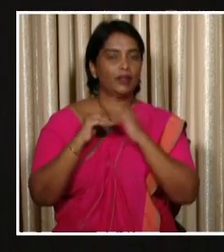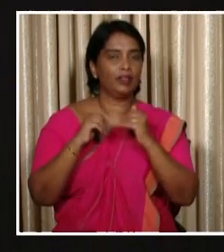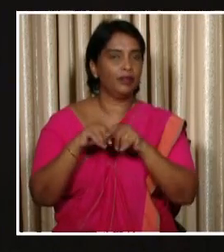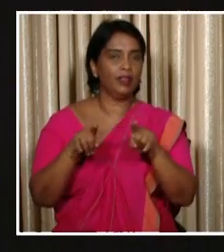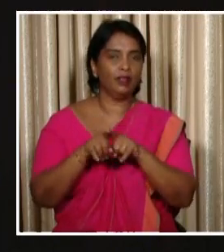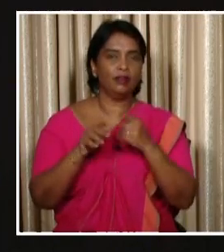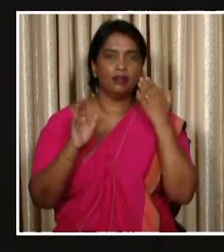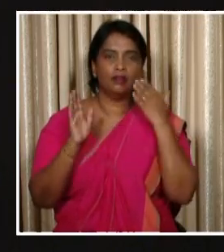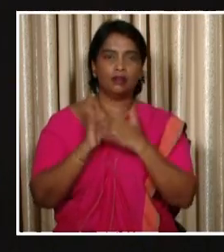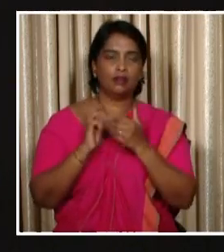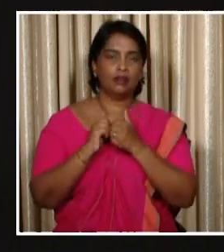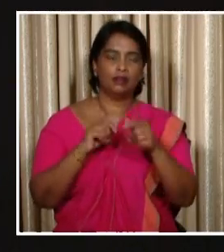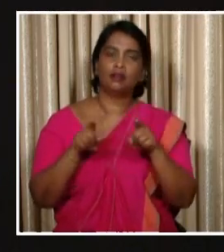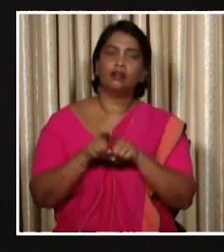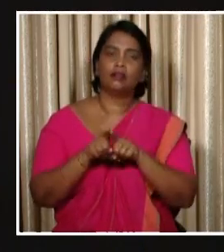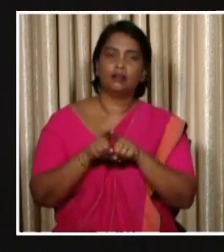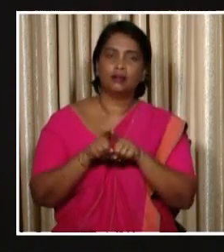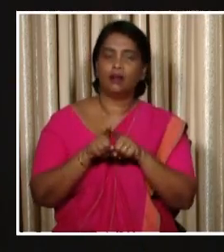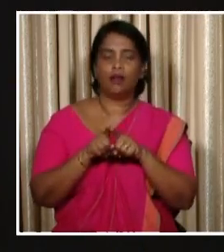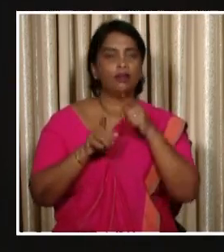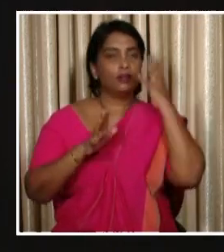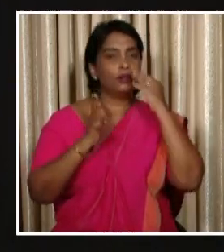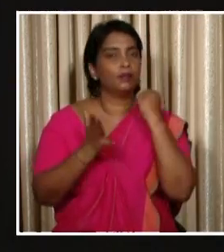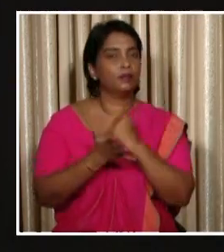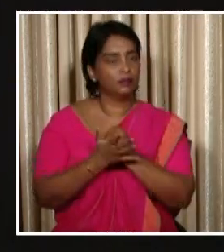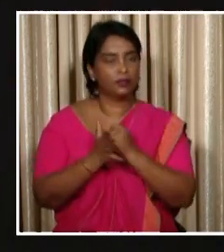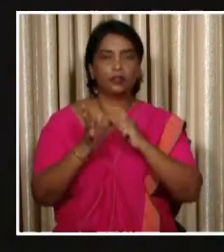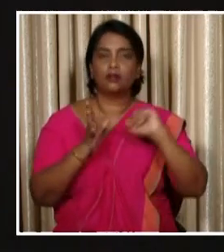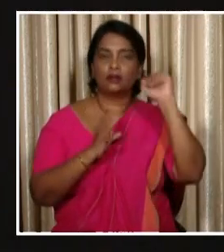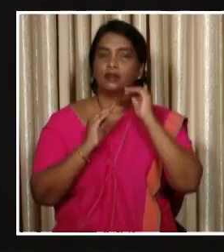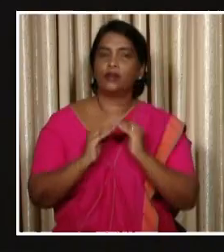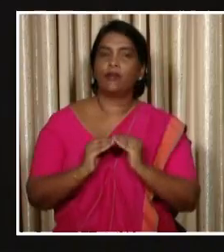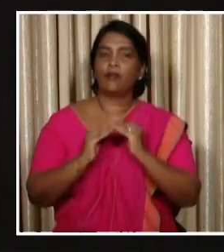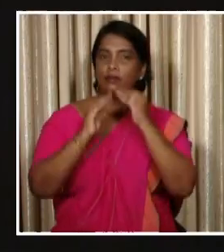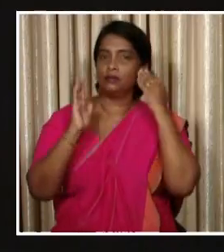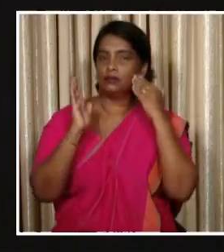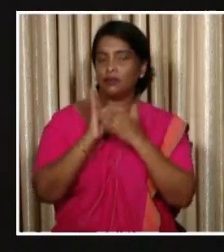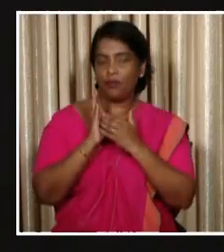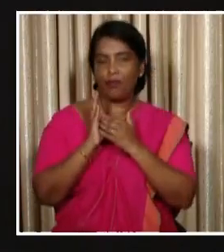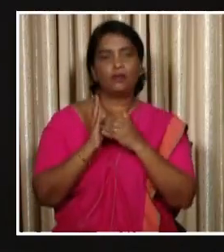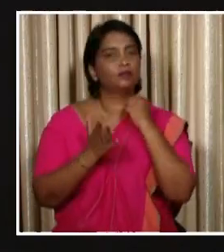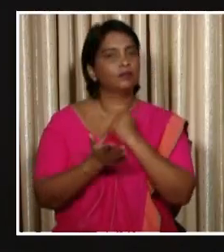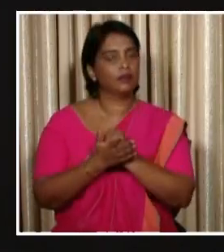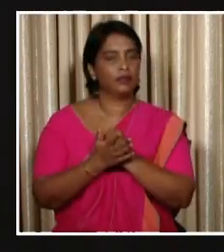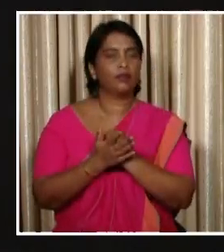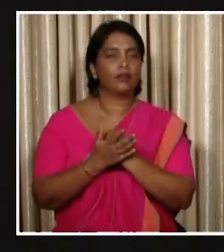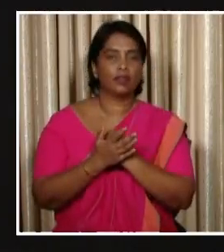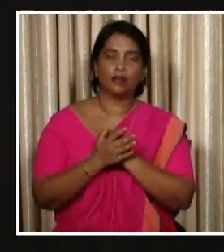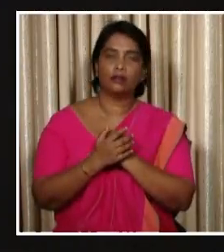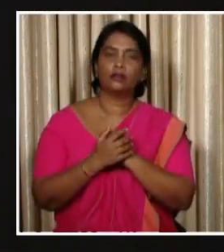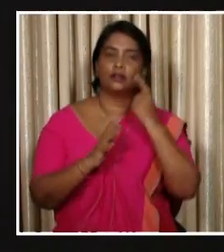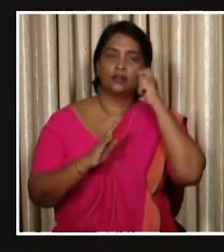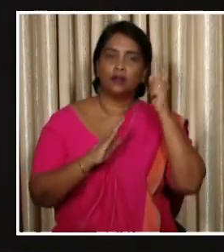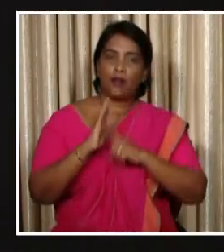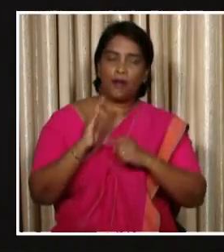further support and funding. Asian Development Bank has extended further support and funding. Japan has already